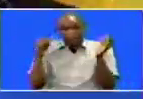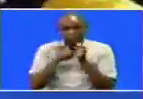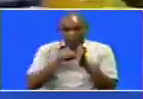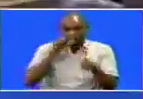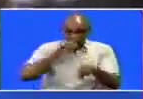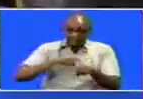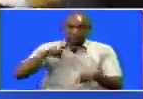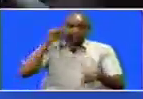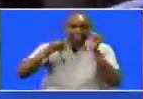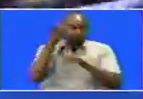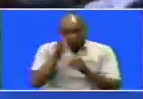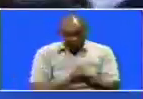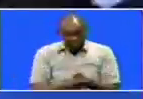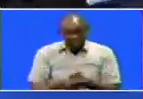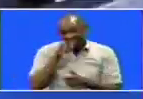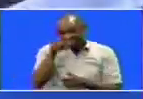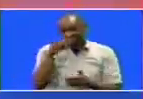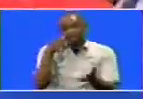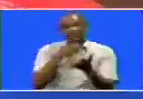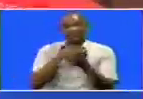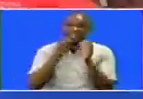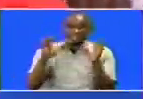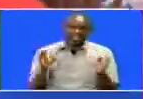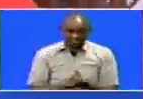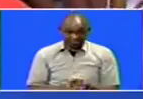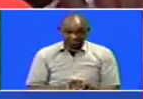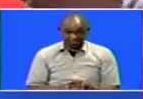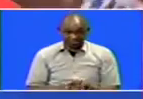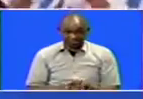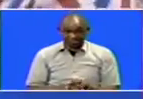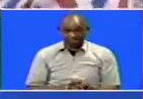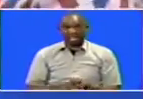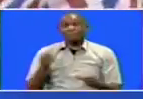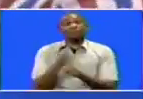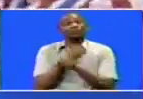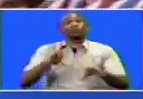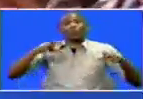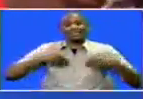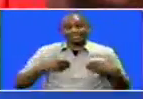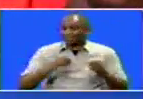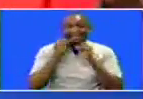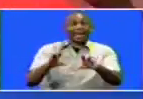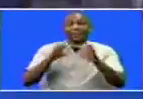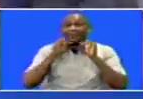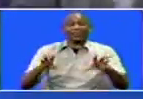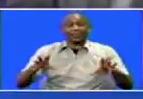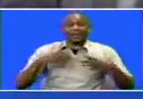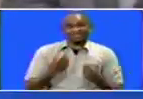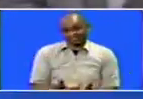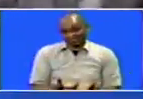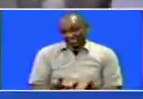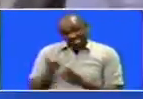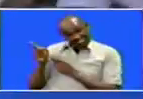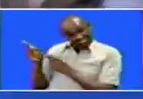arising from the nomination is not factored in. We will not accept that. Nothing else than that.